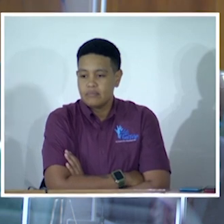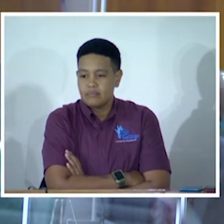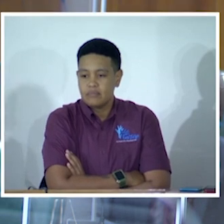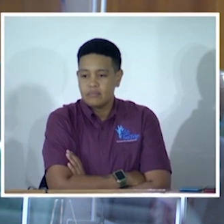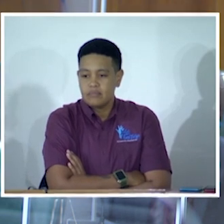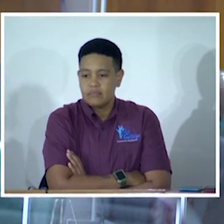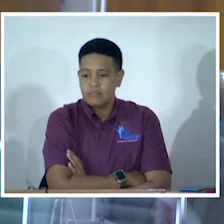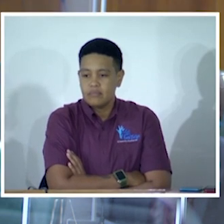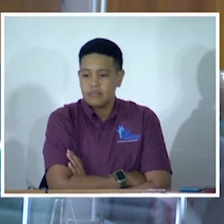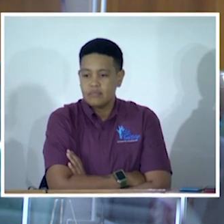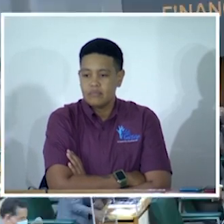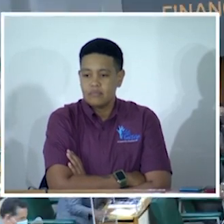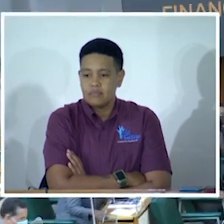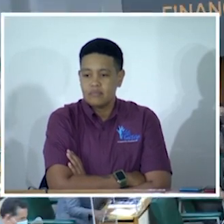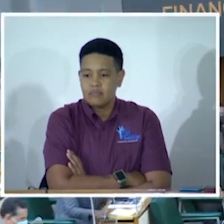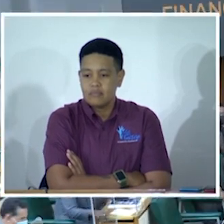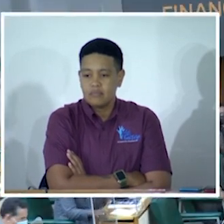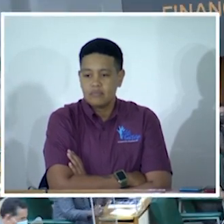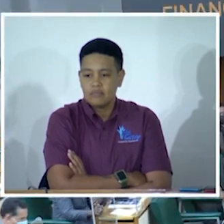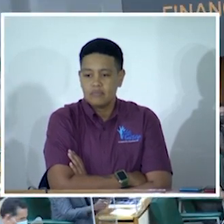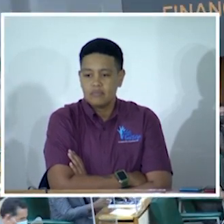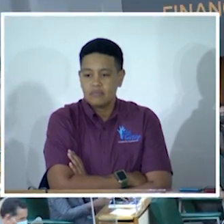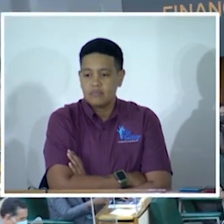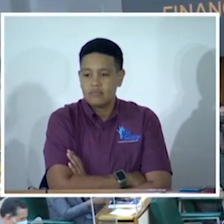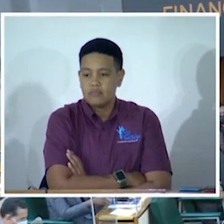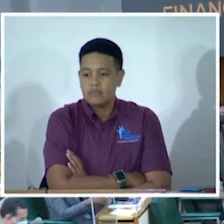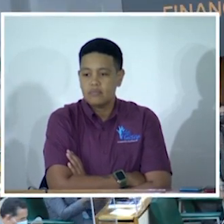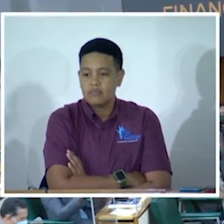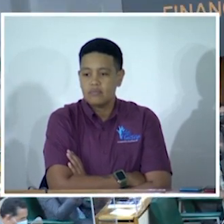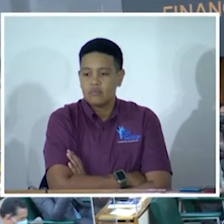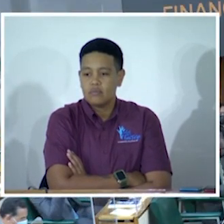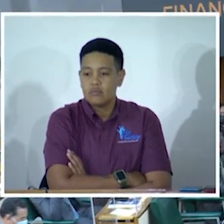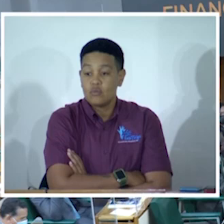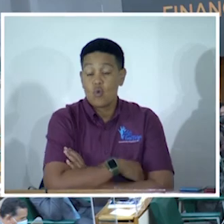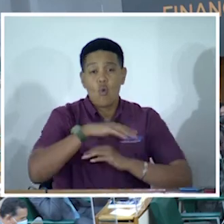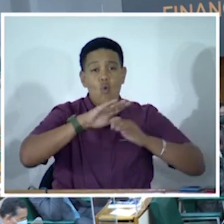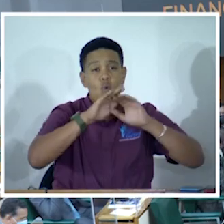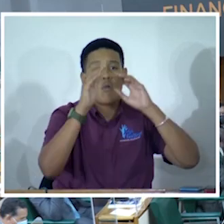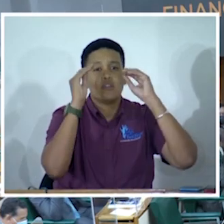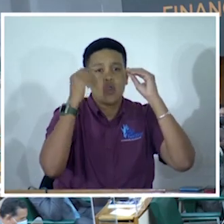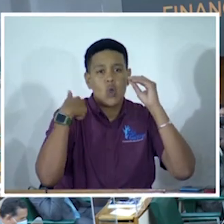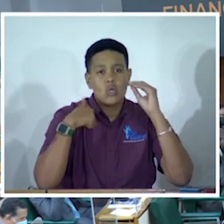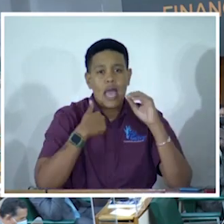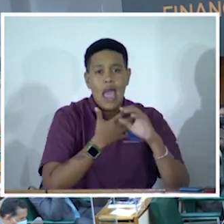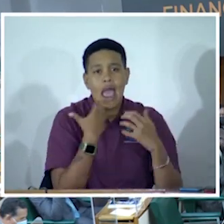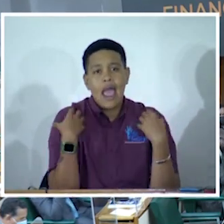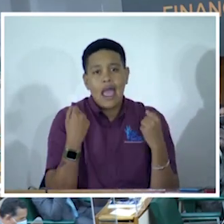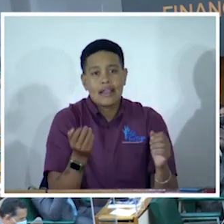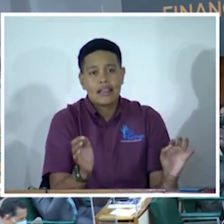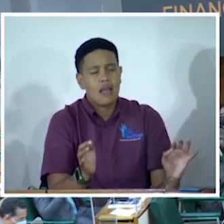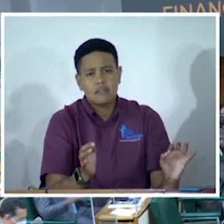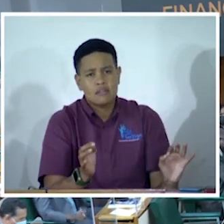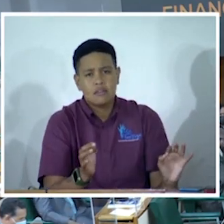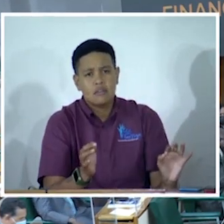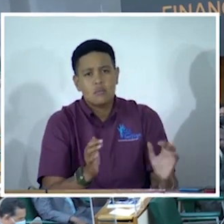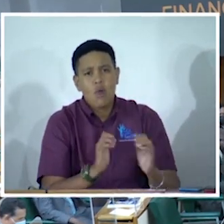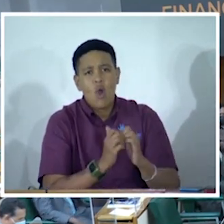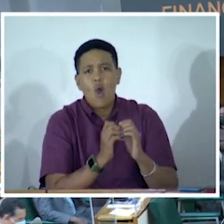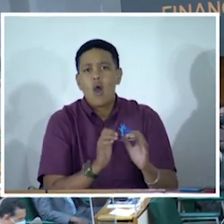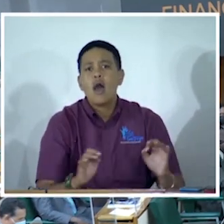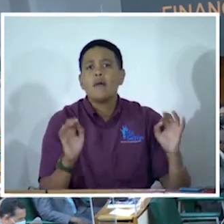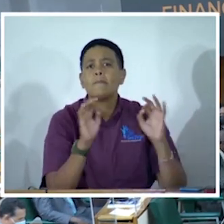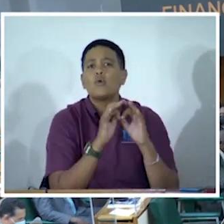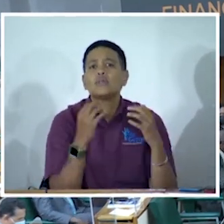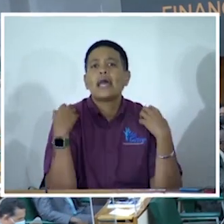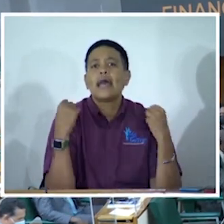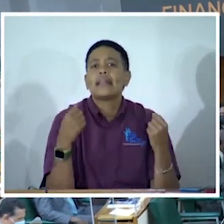COVID-19 has not only taught us that we cannot take our health for granted, but also how important